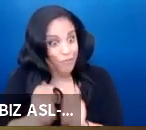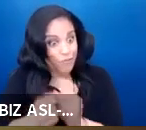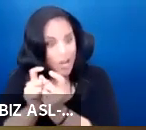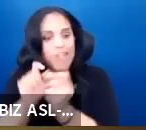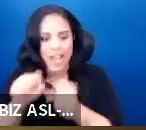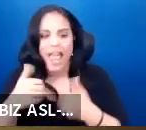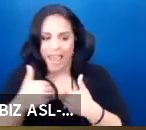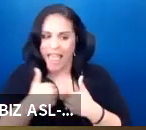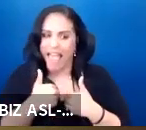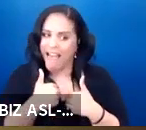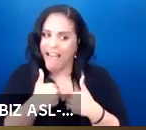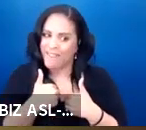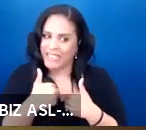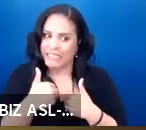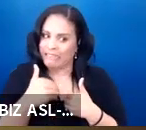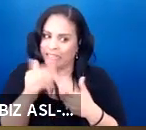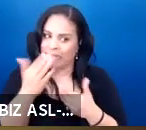consequences.